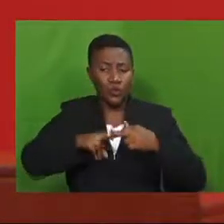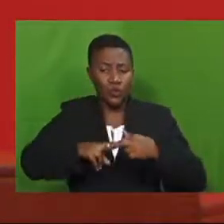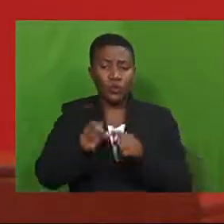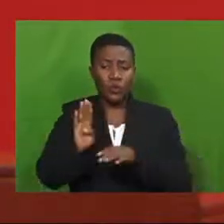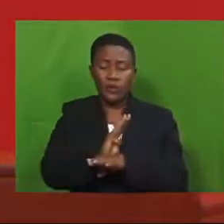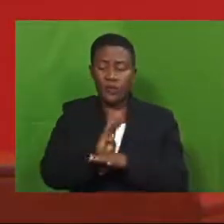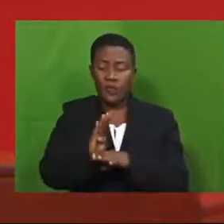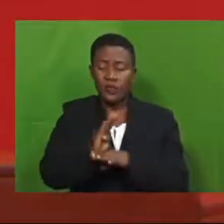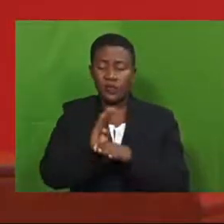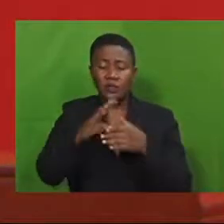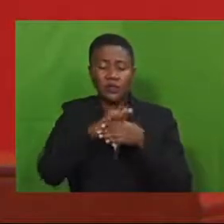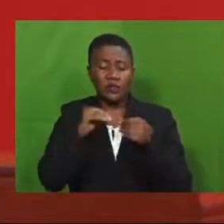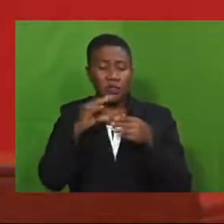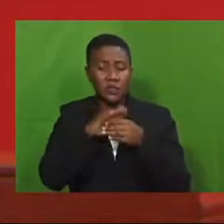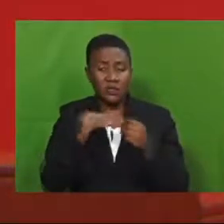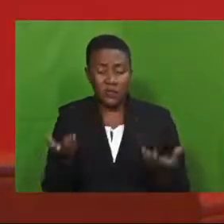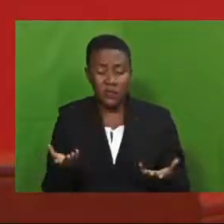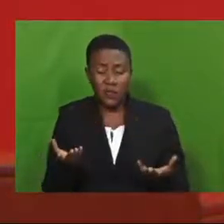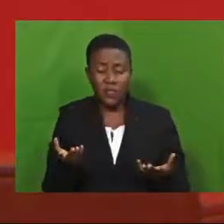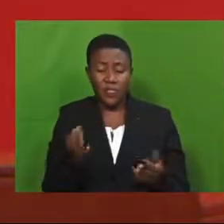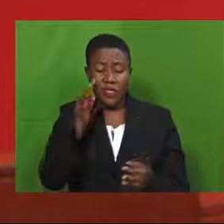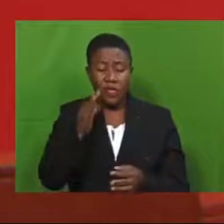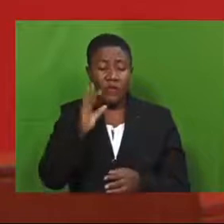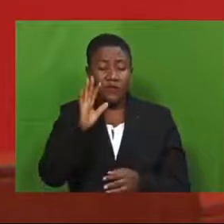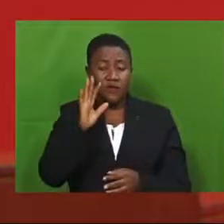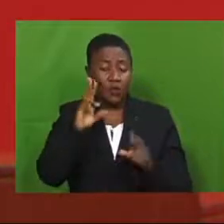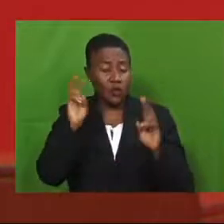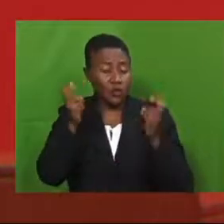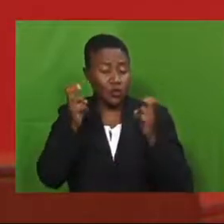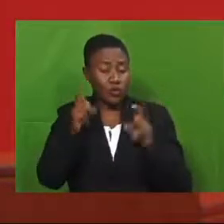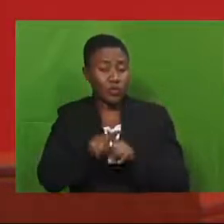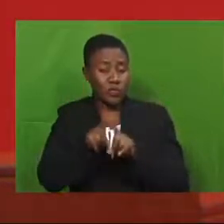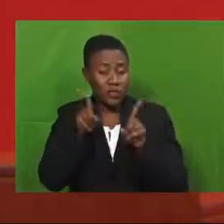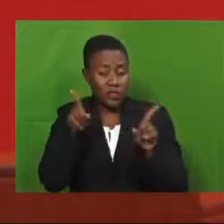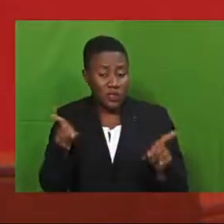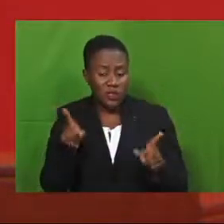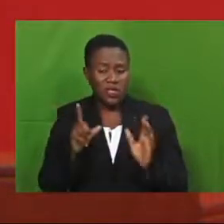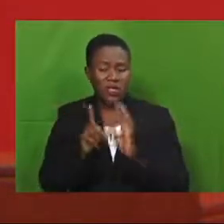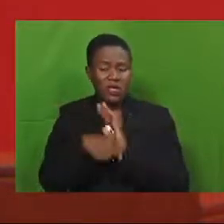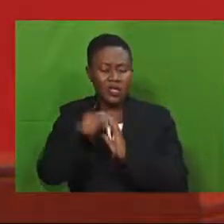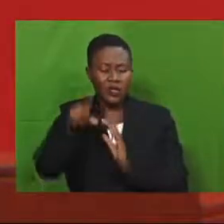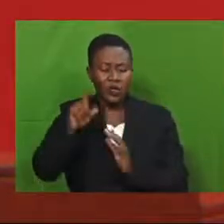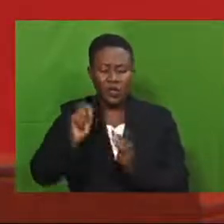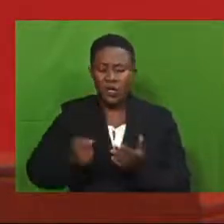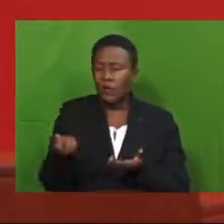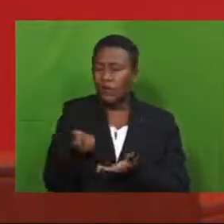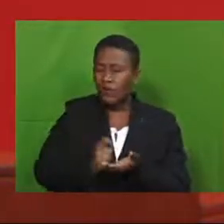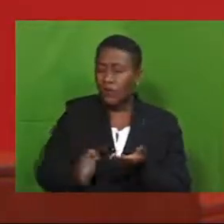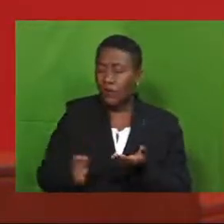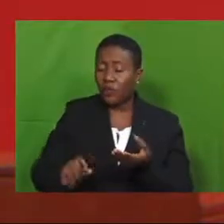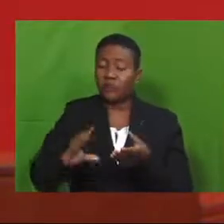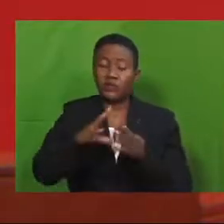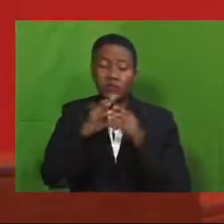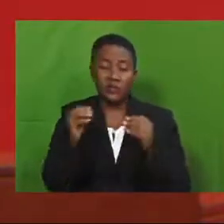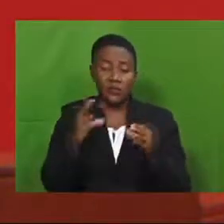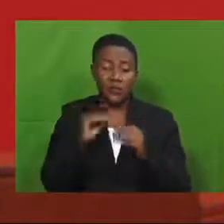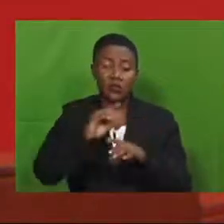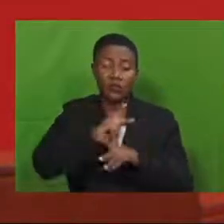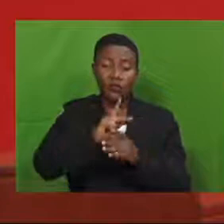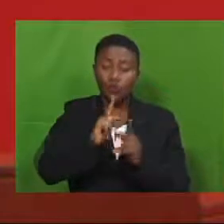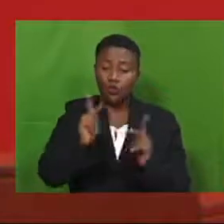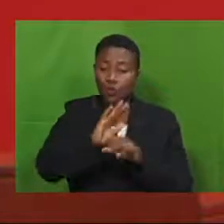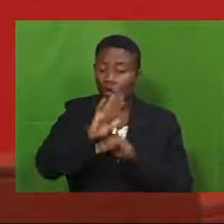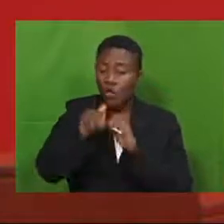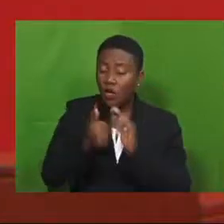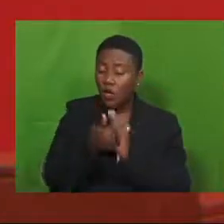business statement. If your issue is different, you can come out with a statement so that the entire House will be apprised